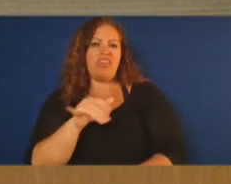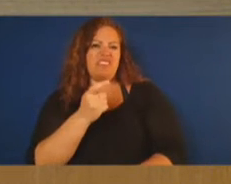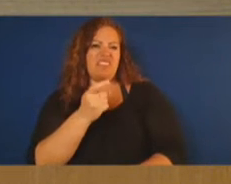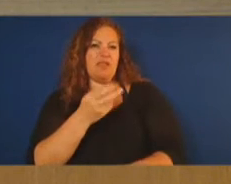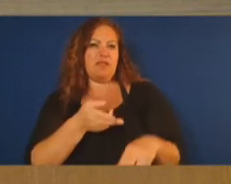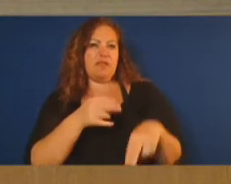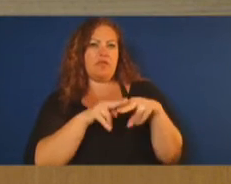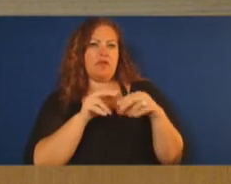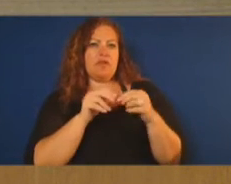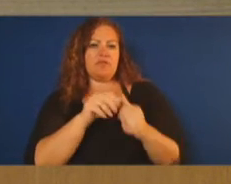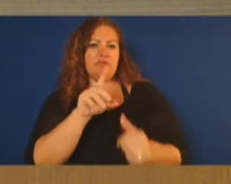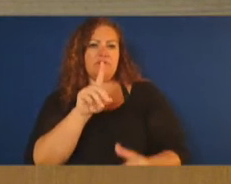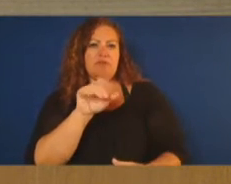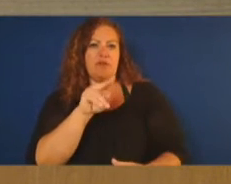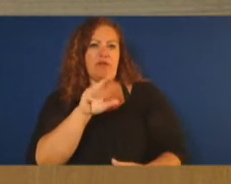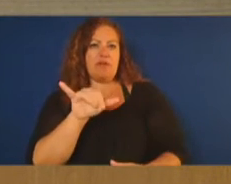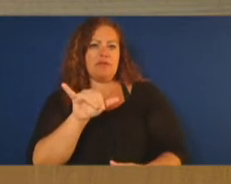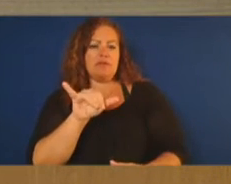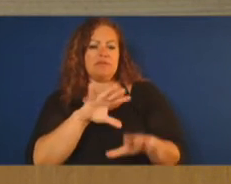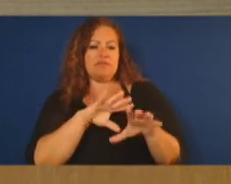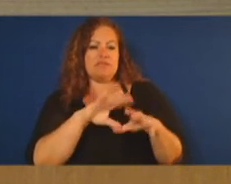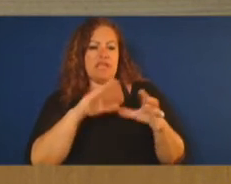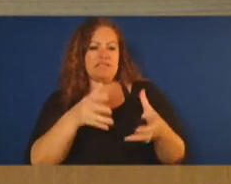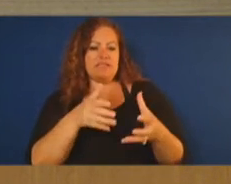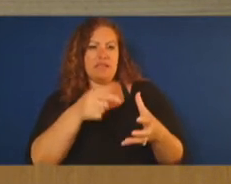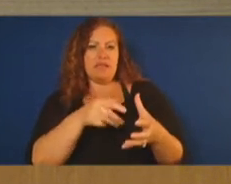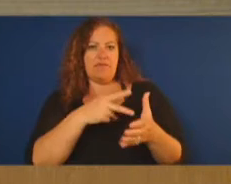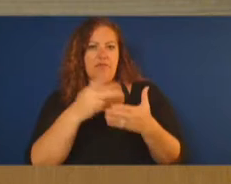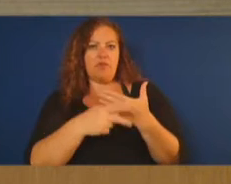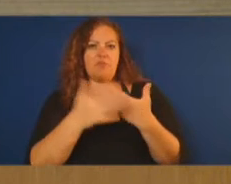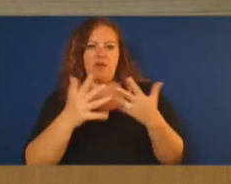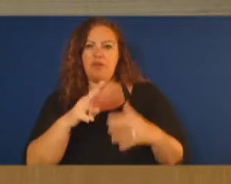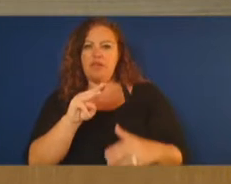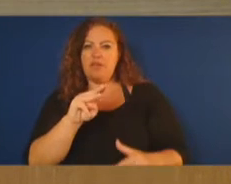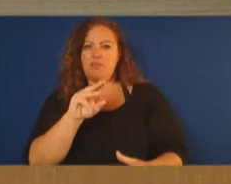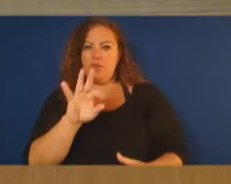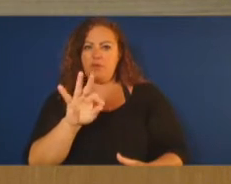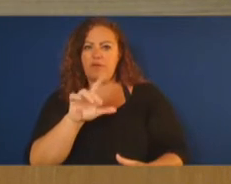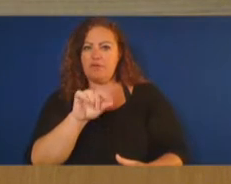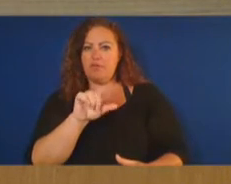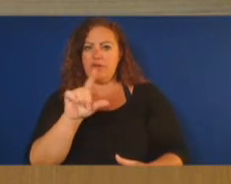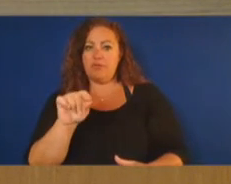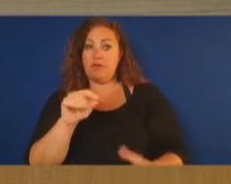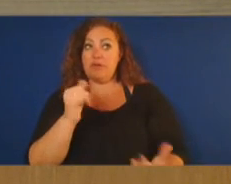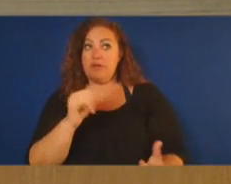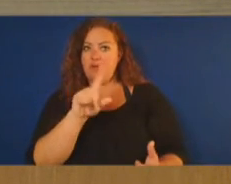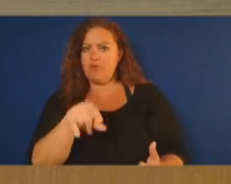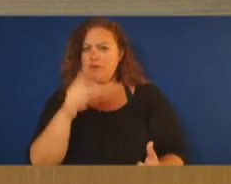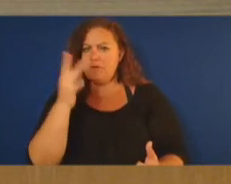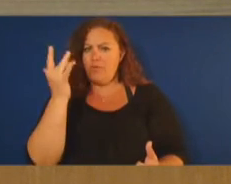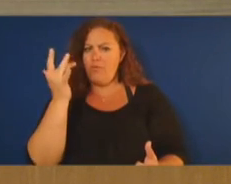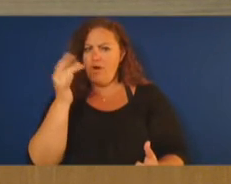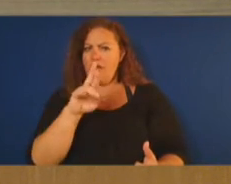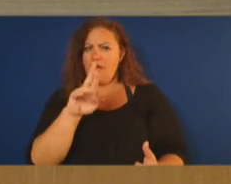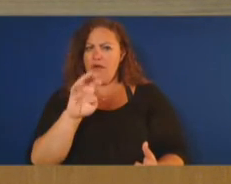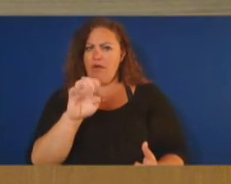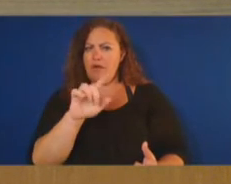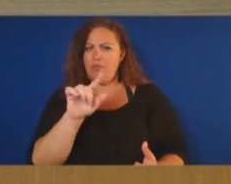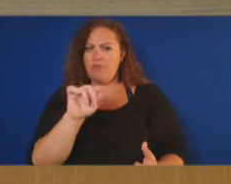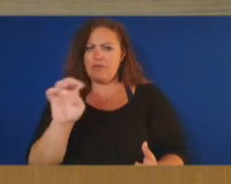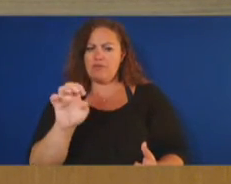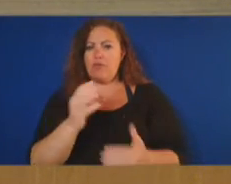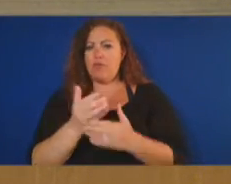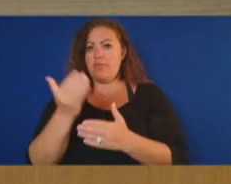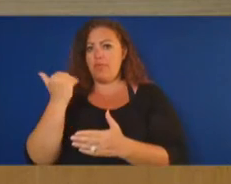density of this project it was already zoned for multif family in 2020 and I think you guys the question is well why come back to resoning it that was a prior petitioner that was